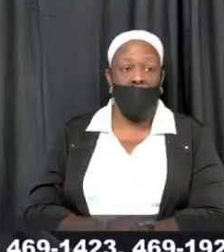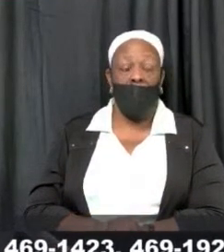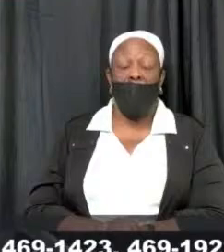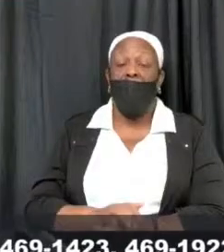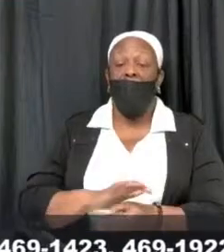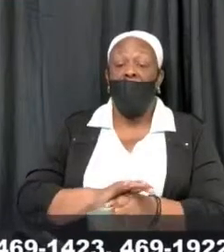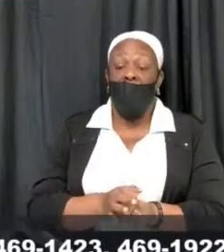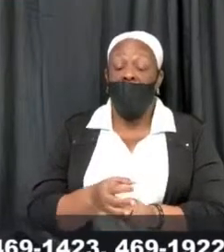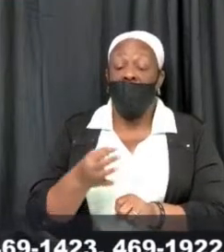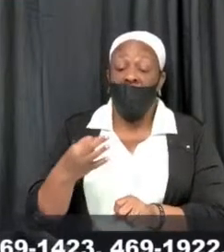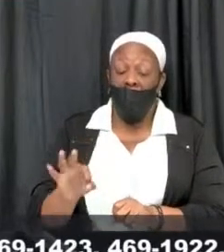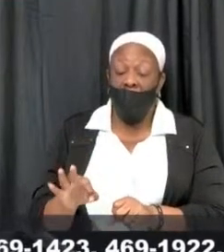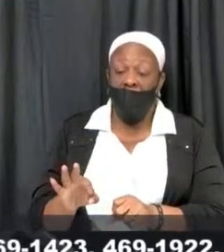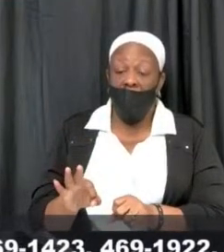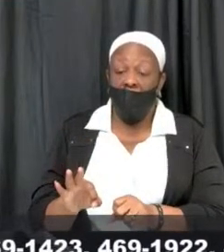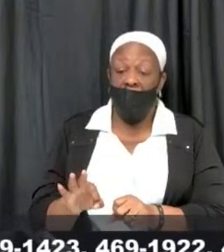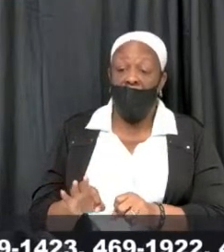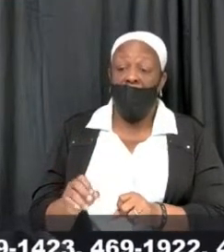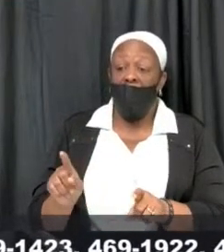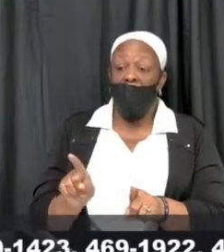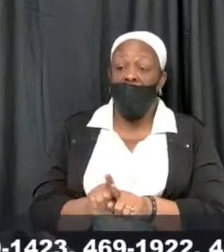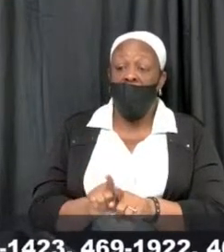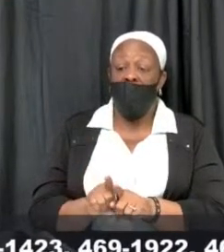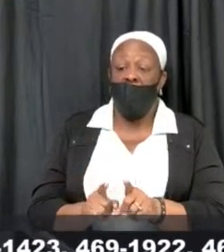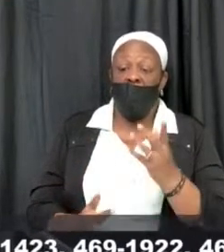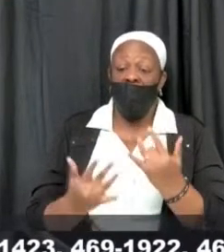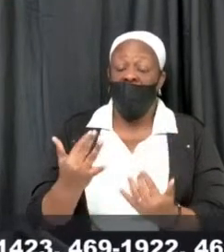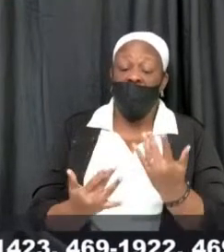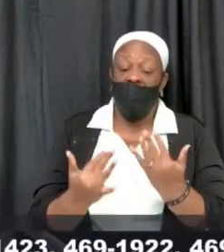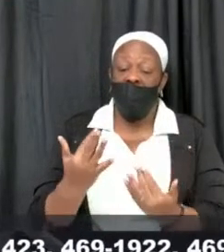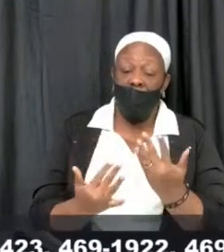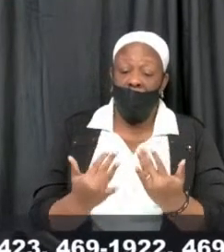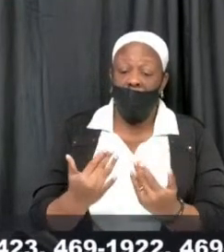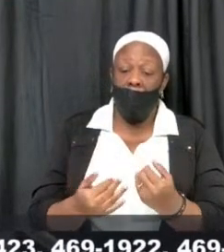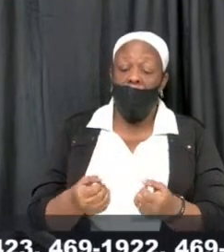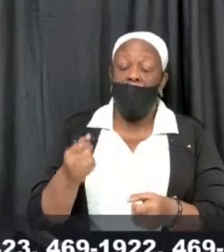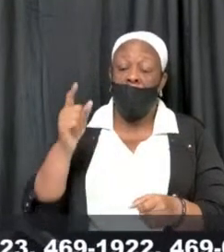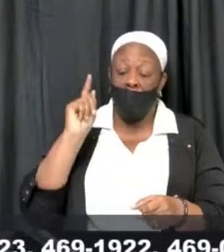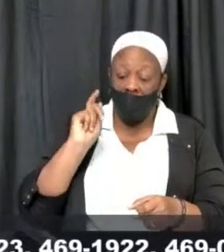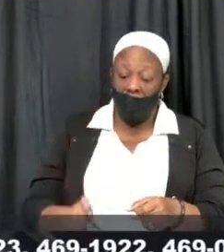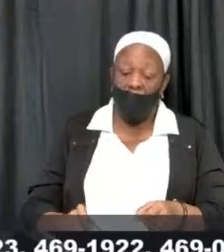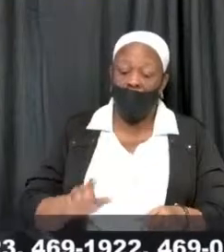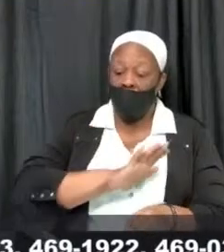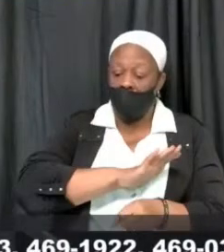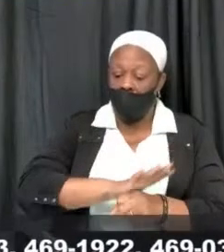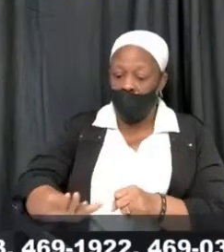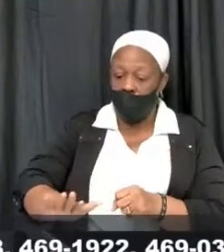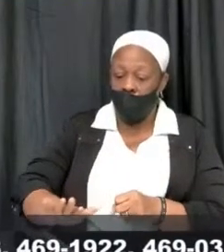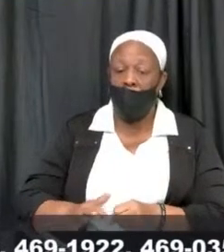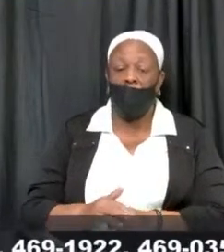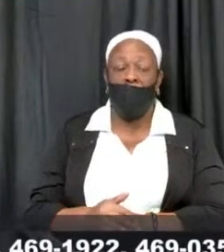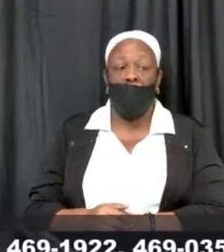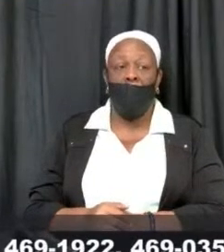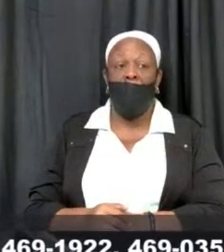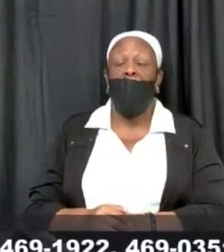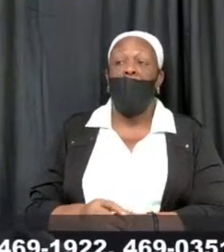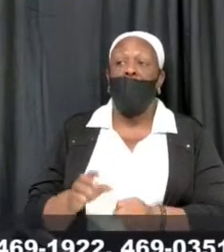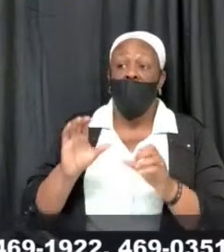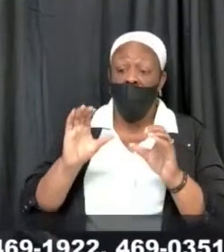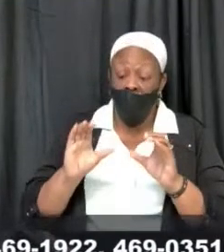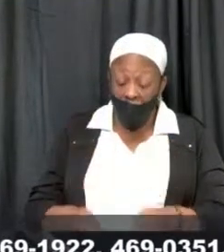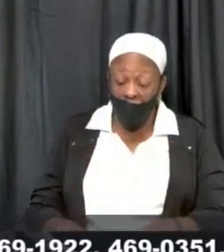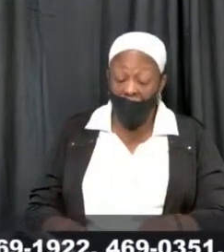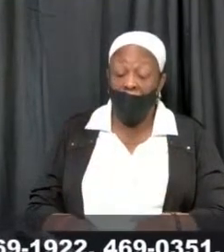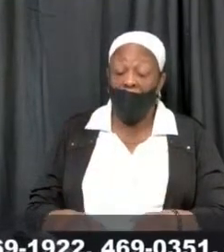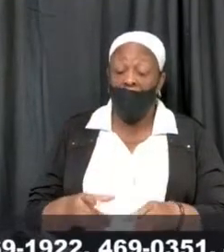need to put it out. And the only way we can put it out is with the vaccine. There are little embers that can fly off